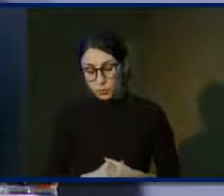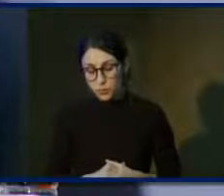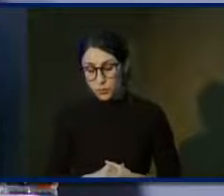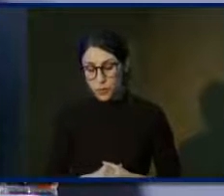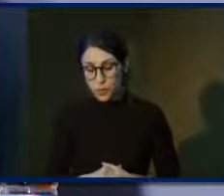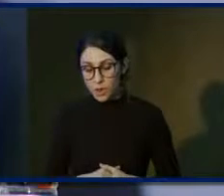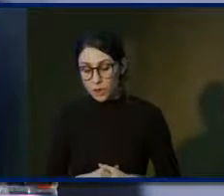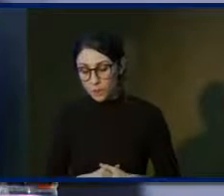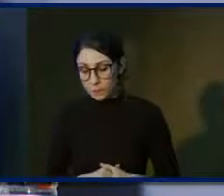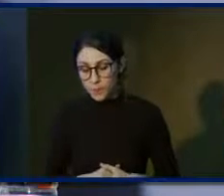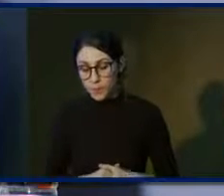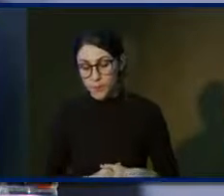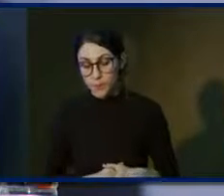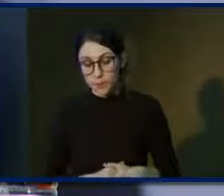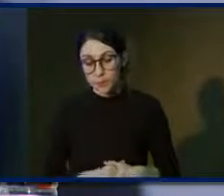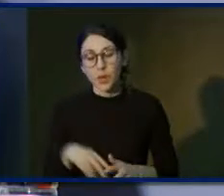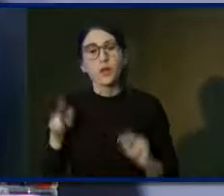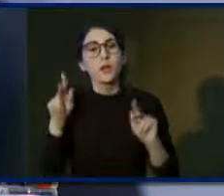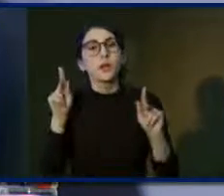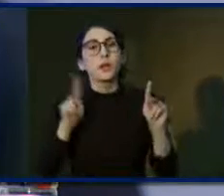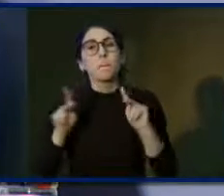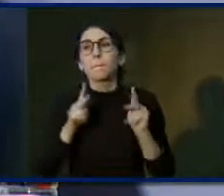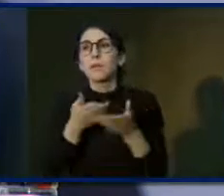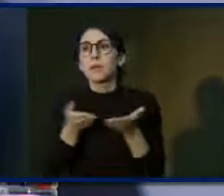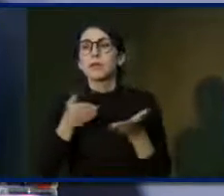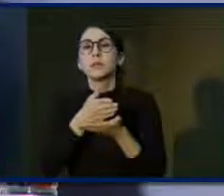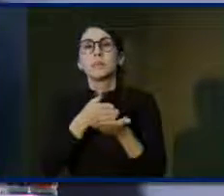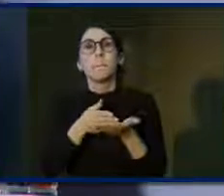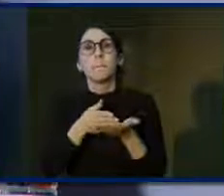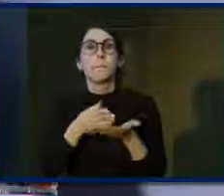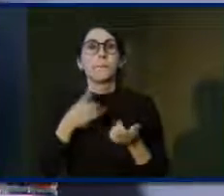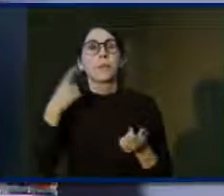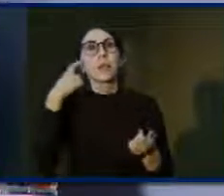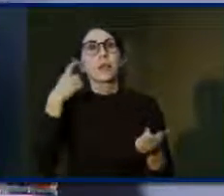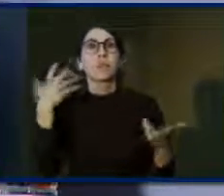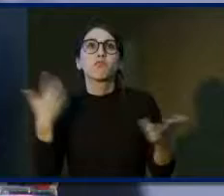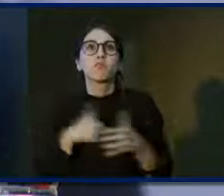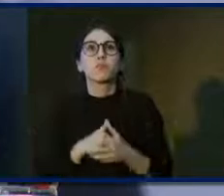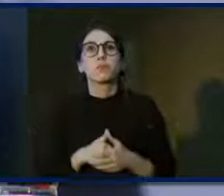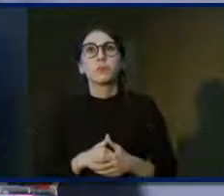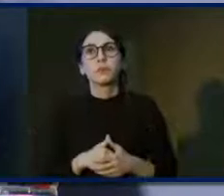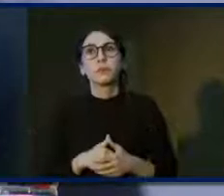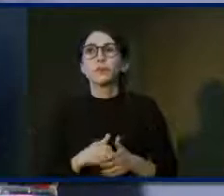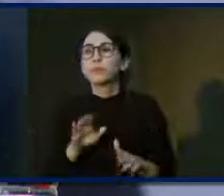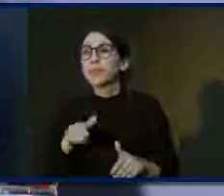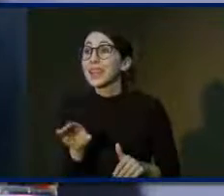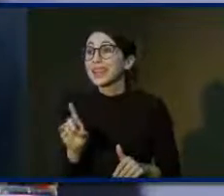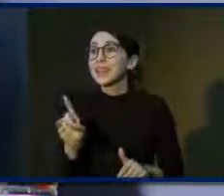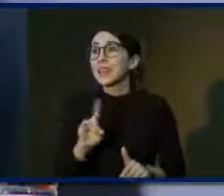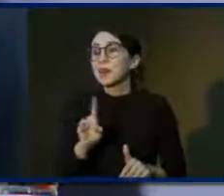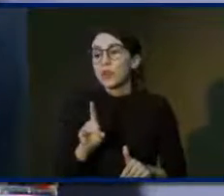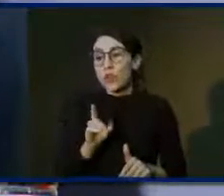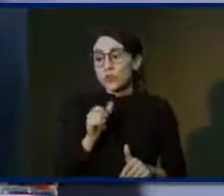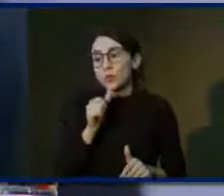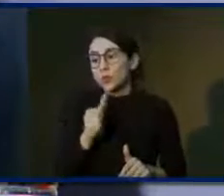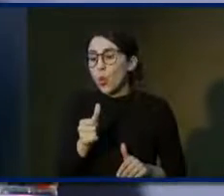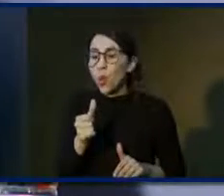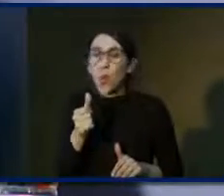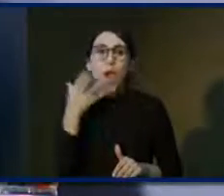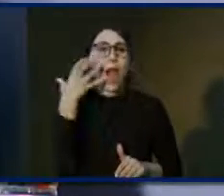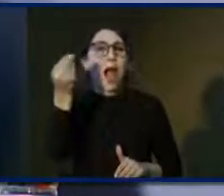there are people who think that, you know, Democrats don't go out and rah, rah,